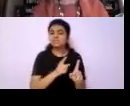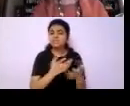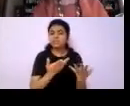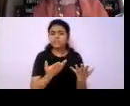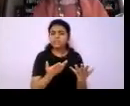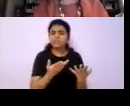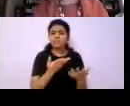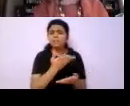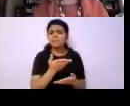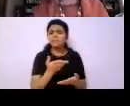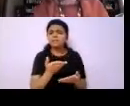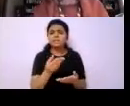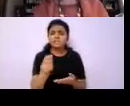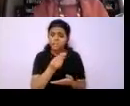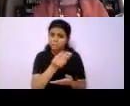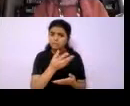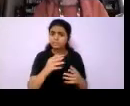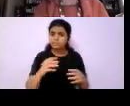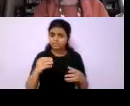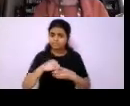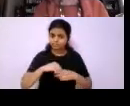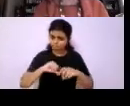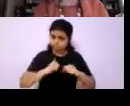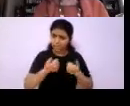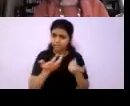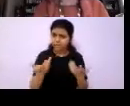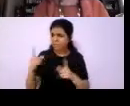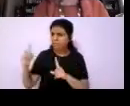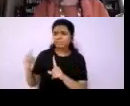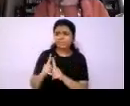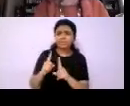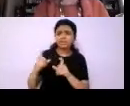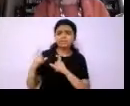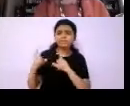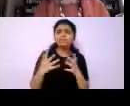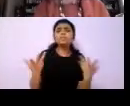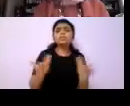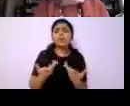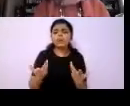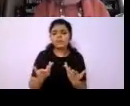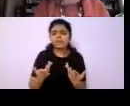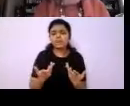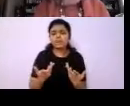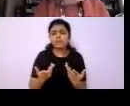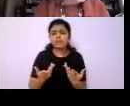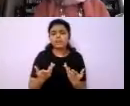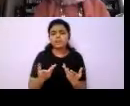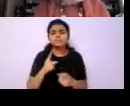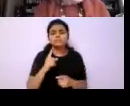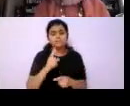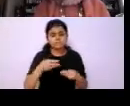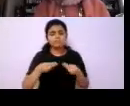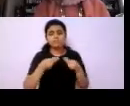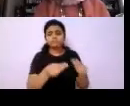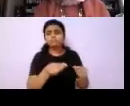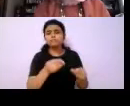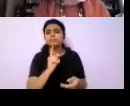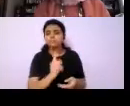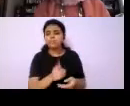and frailties do indeed require looking after. Surely we should give all people as